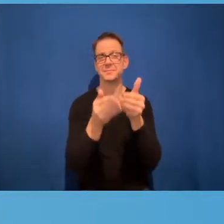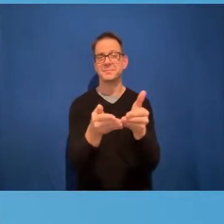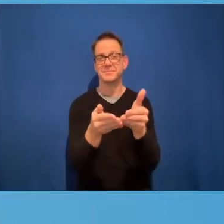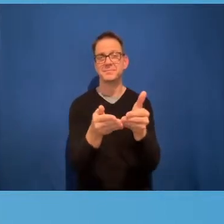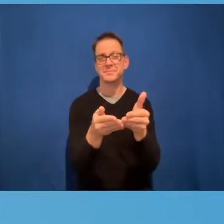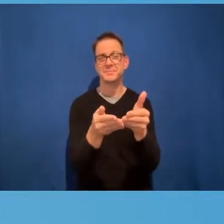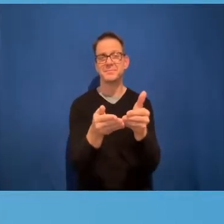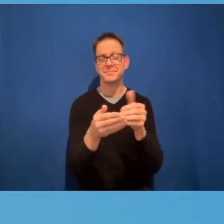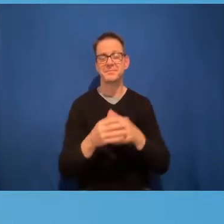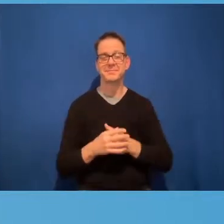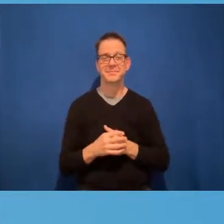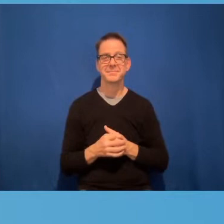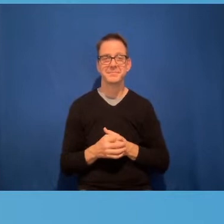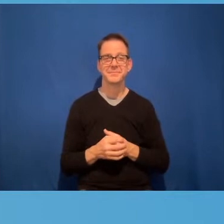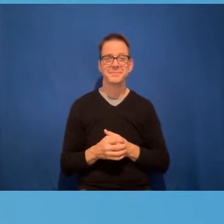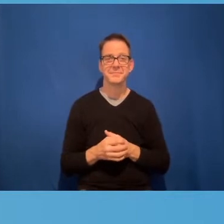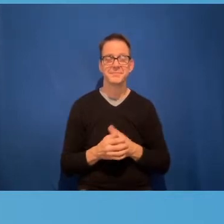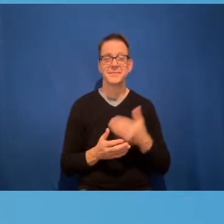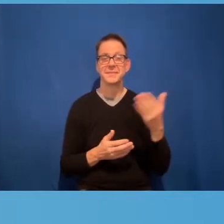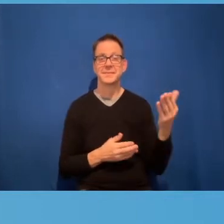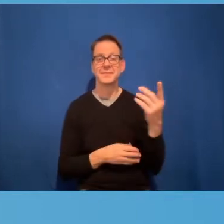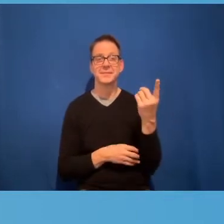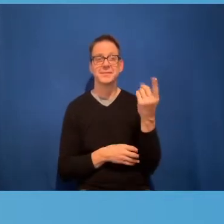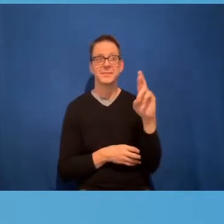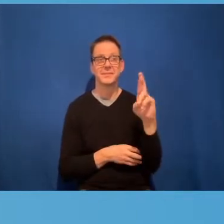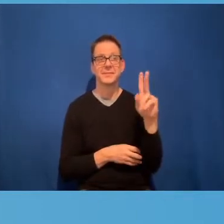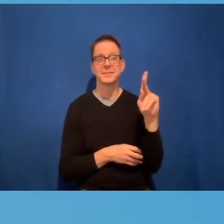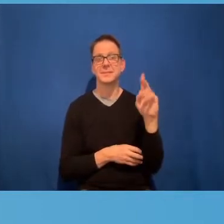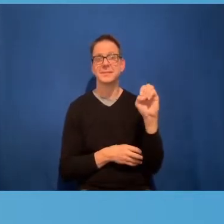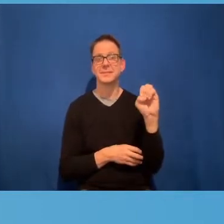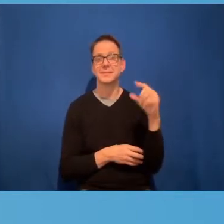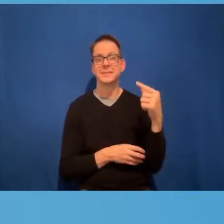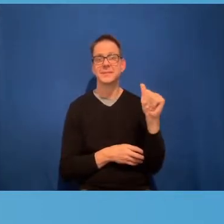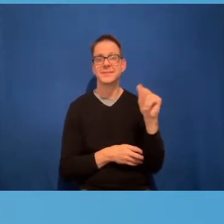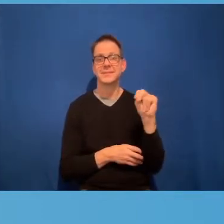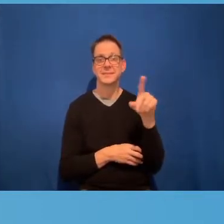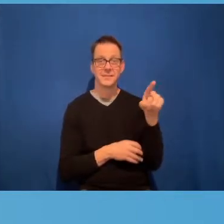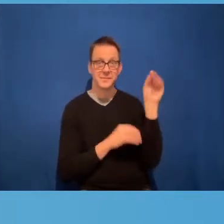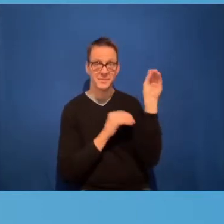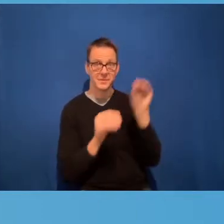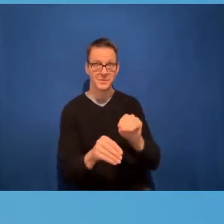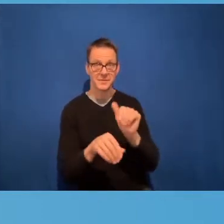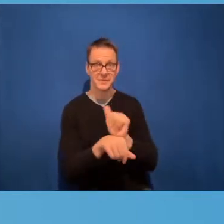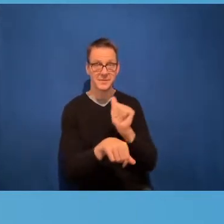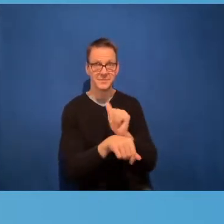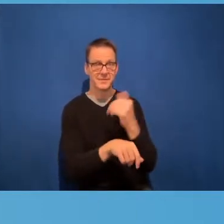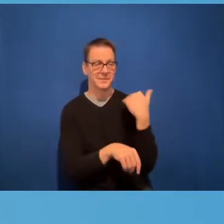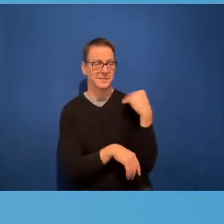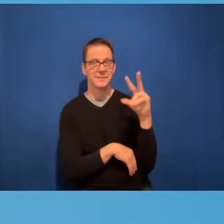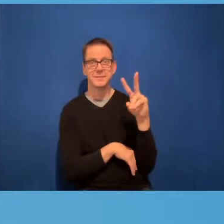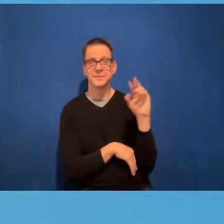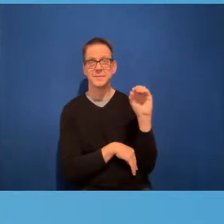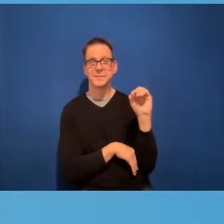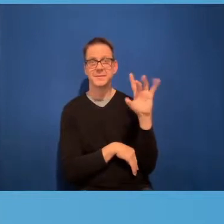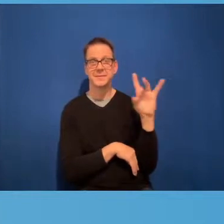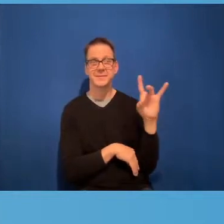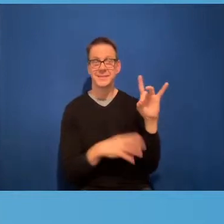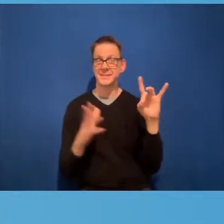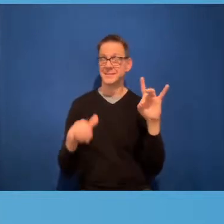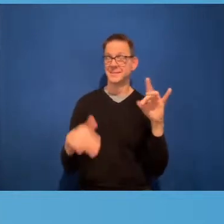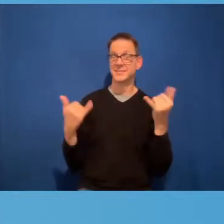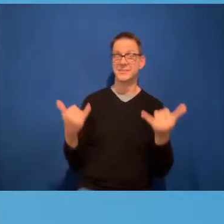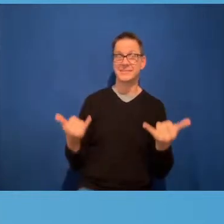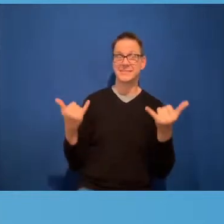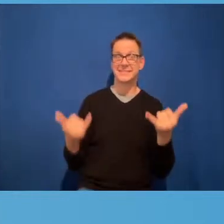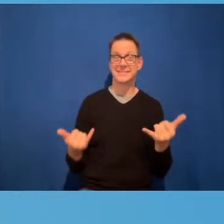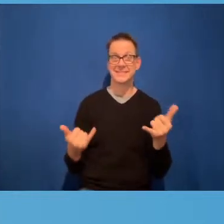So I've been in Alberta since 2008. This right now is the